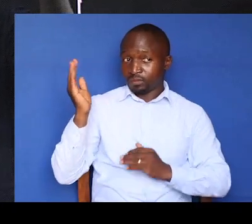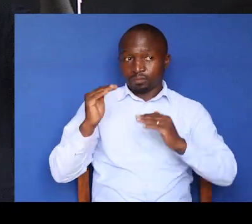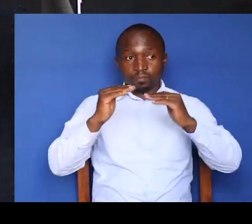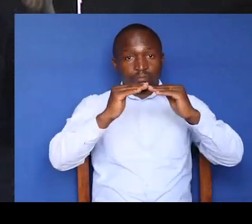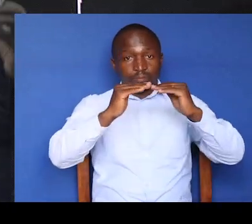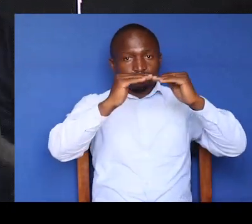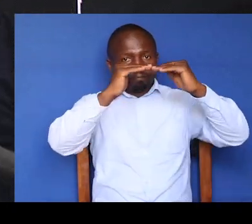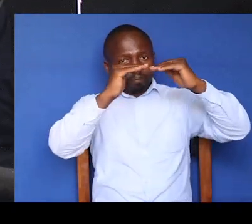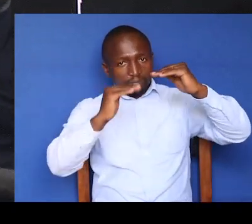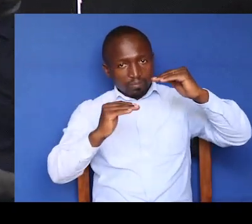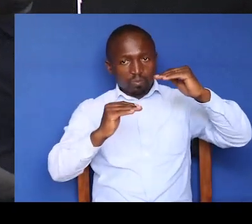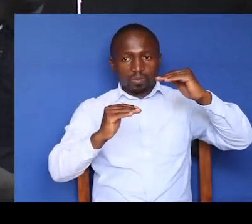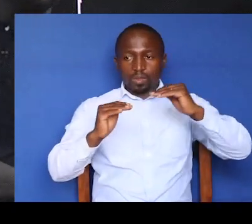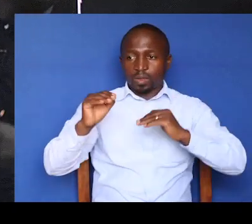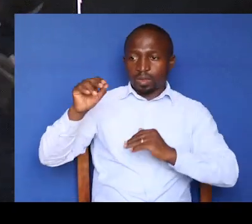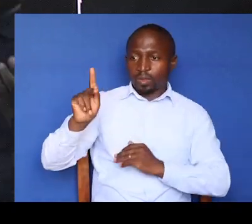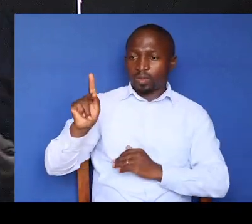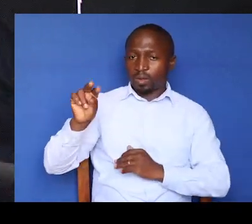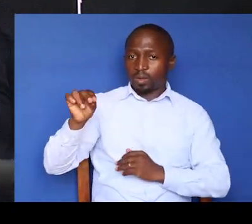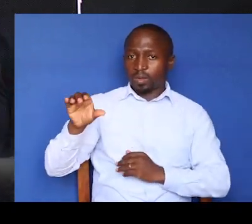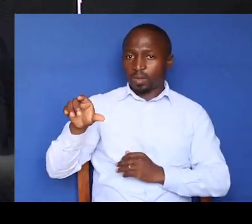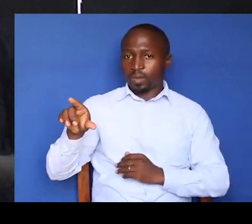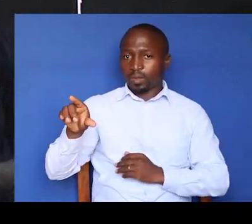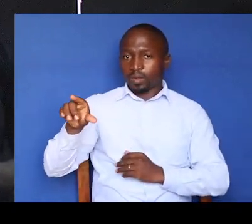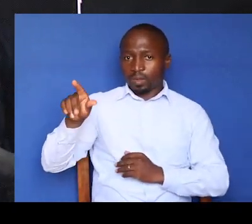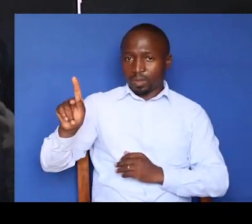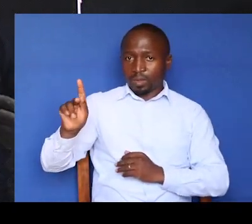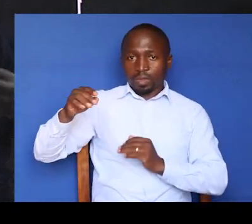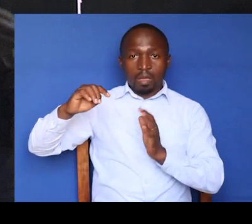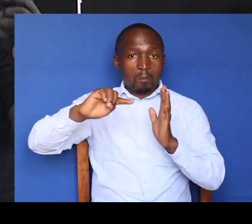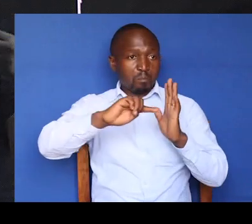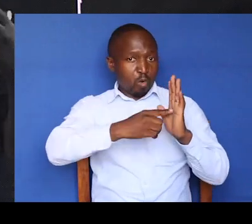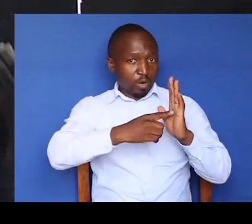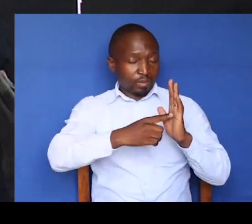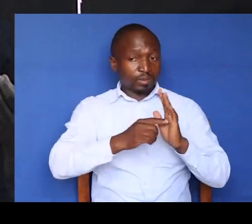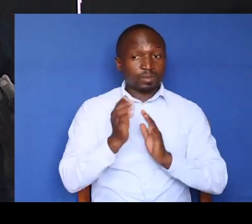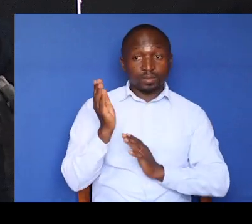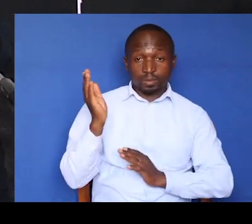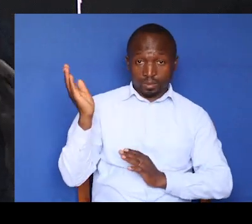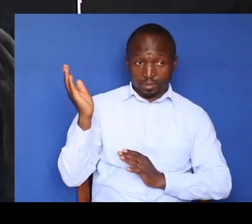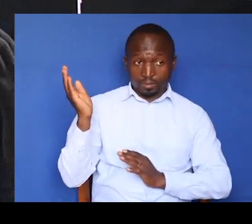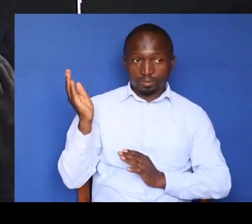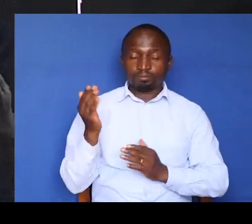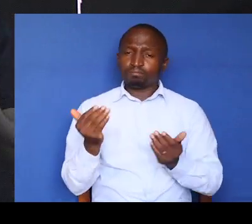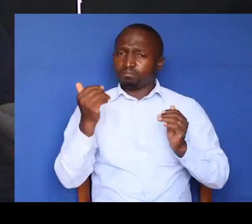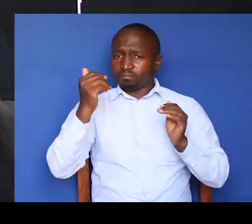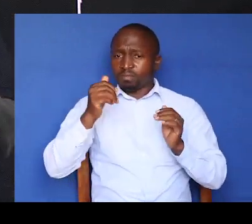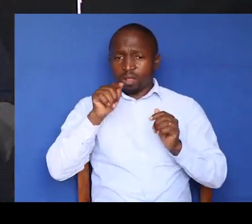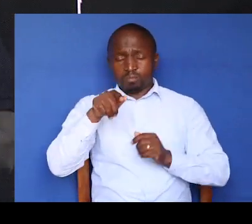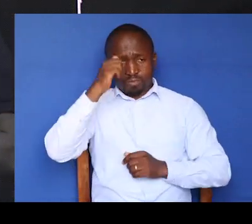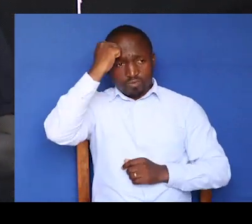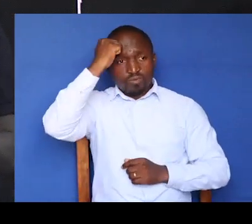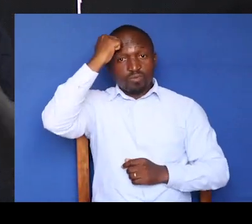brick along the bed of Pirate River. The idea you should